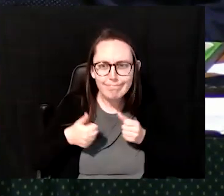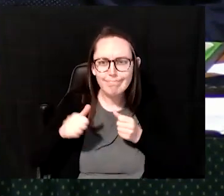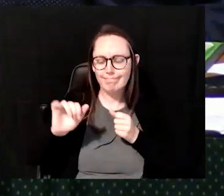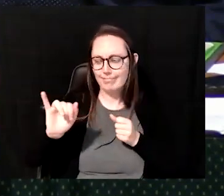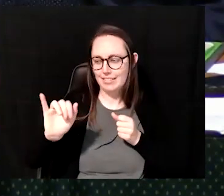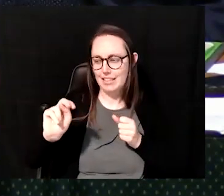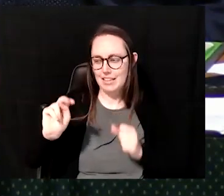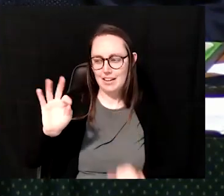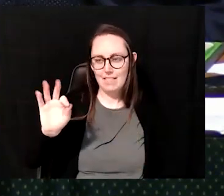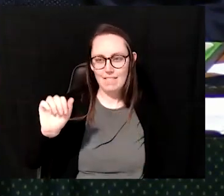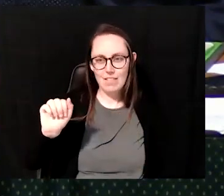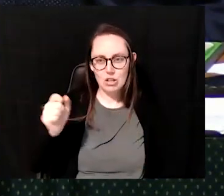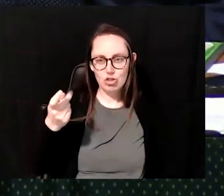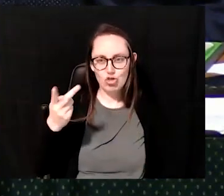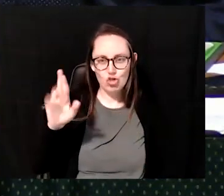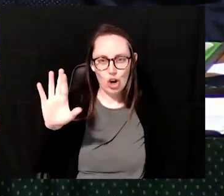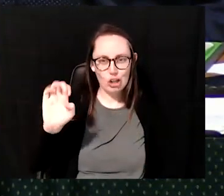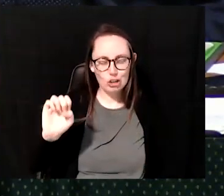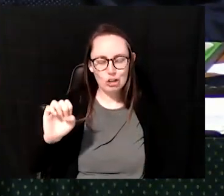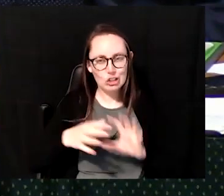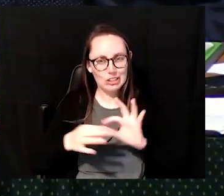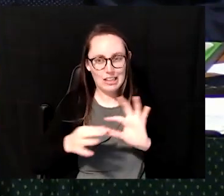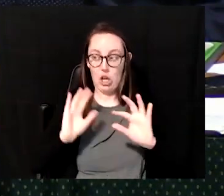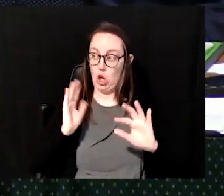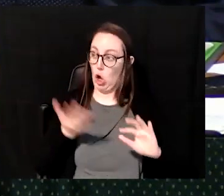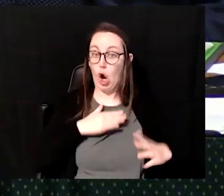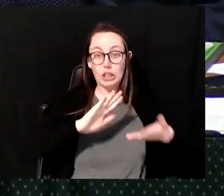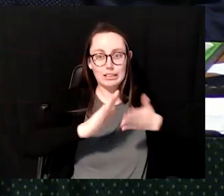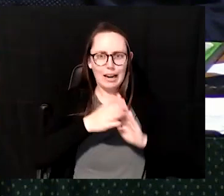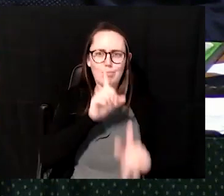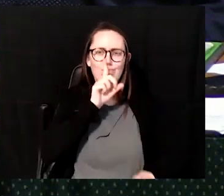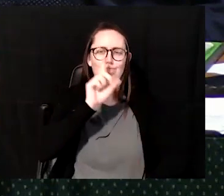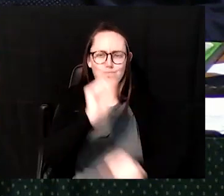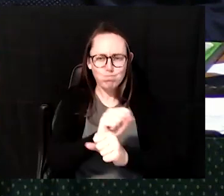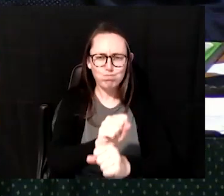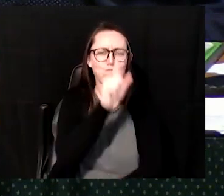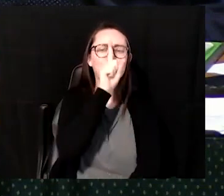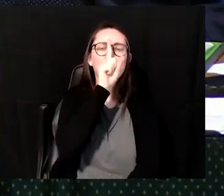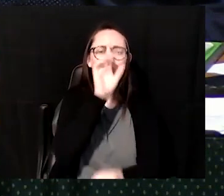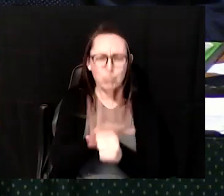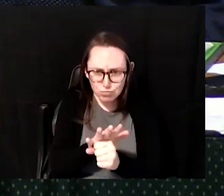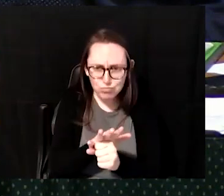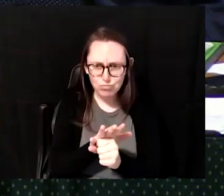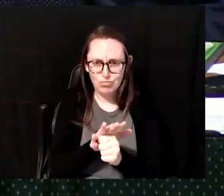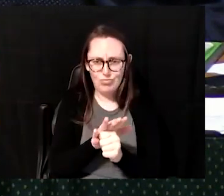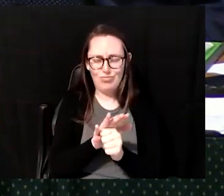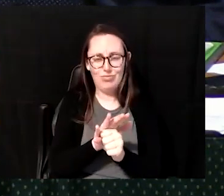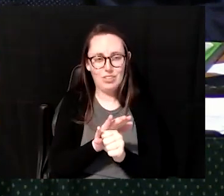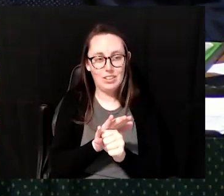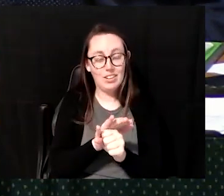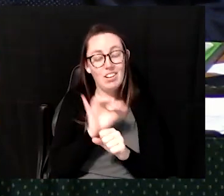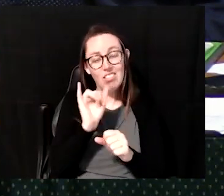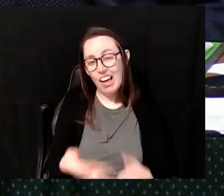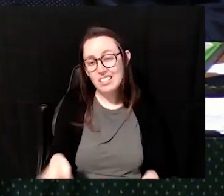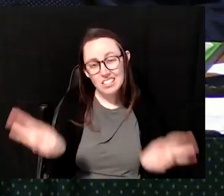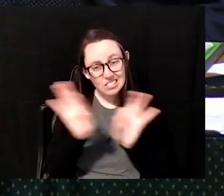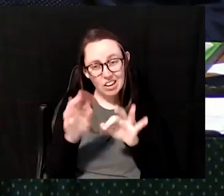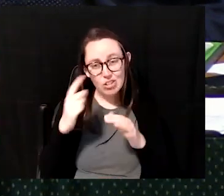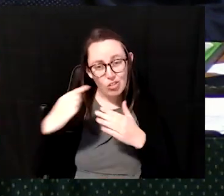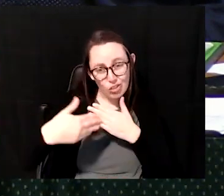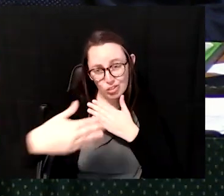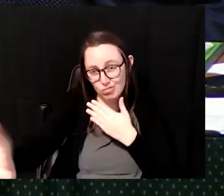institutional commitment to this work is essential to moving forward